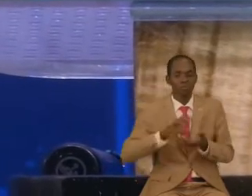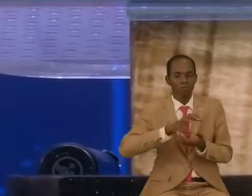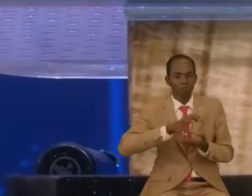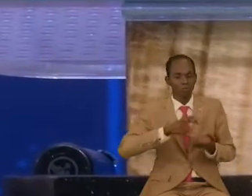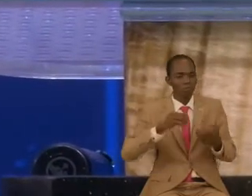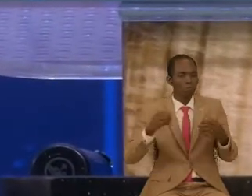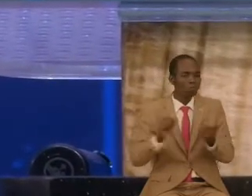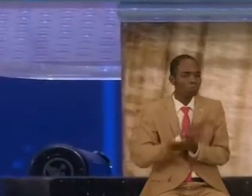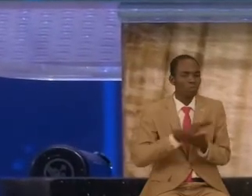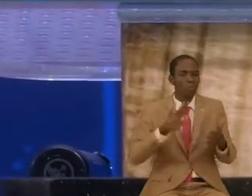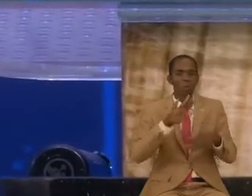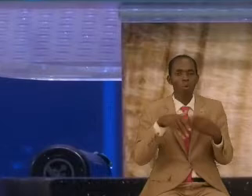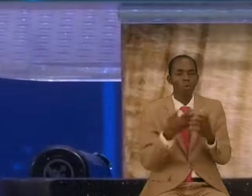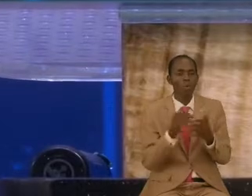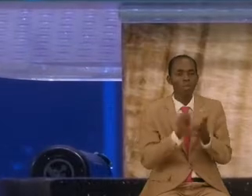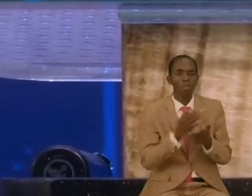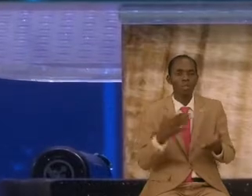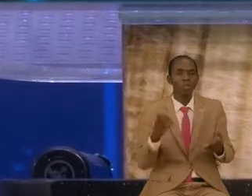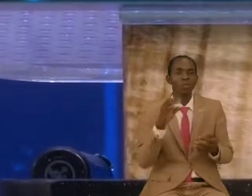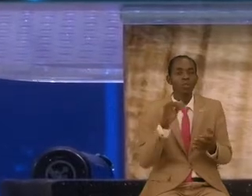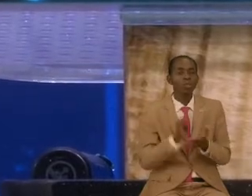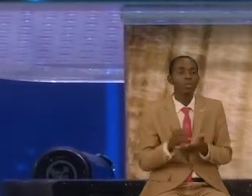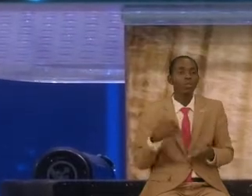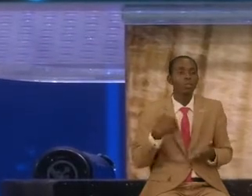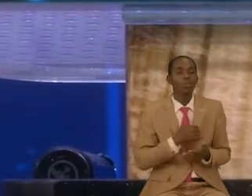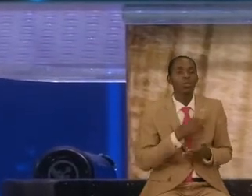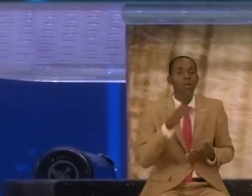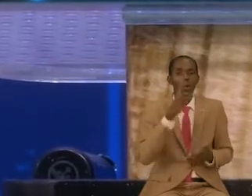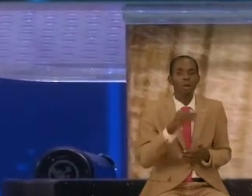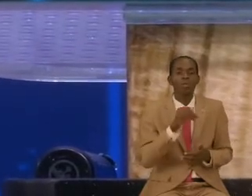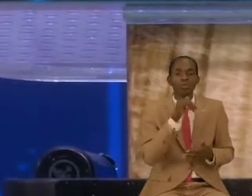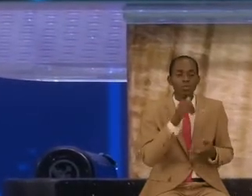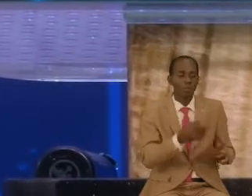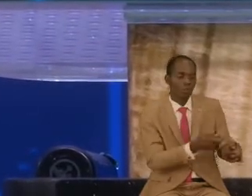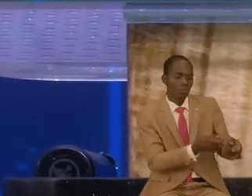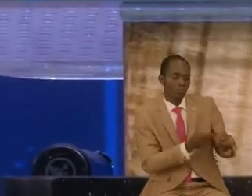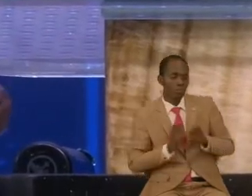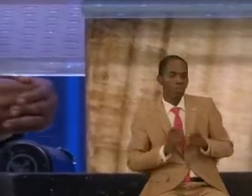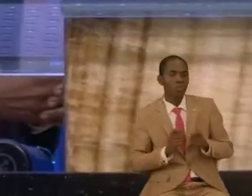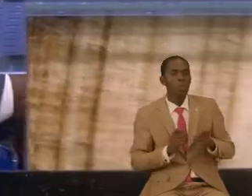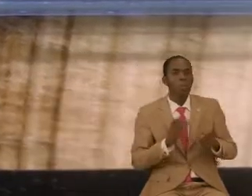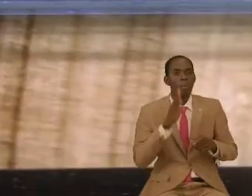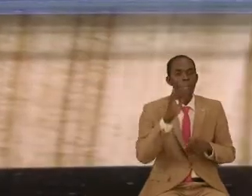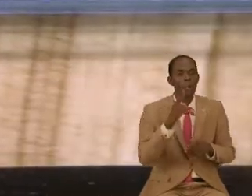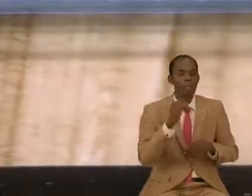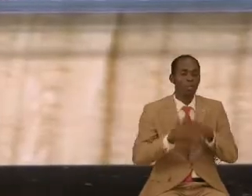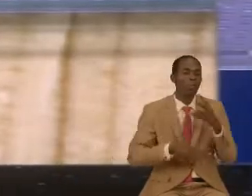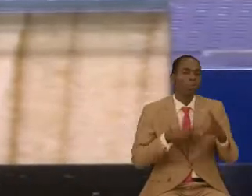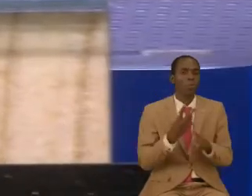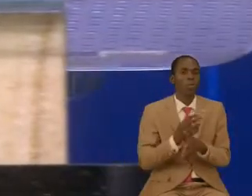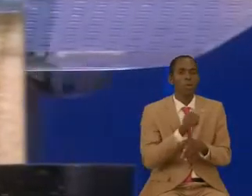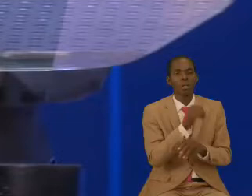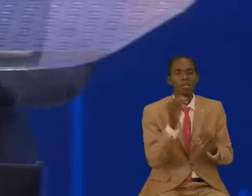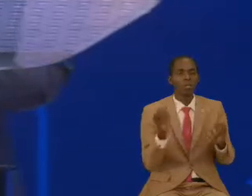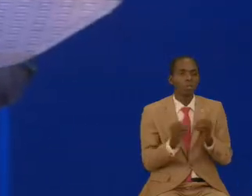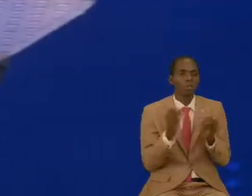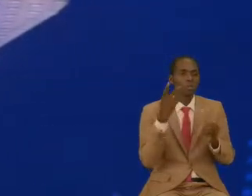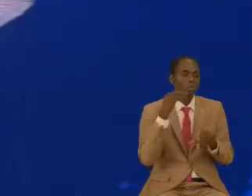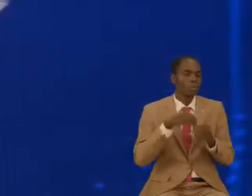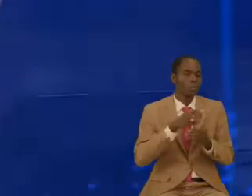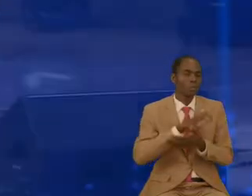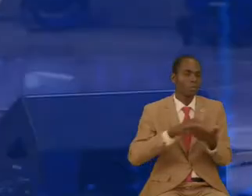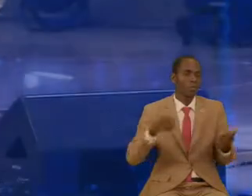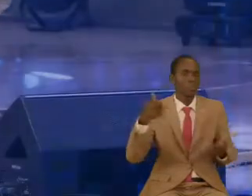so that we're not pulled or drawn by the world anymore. Look at verse